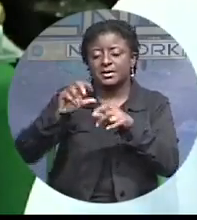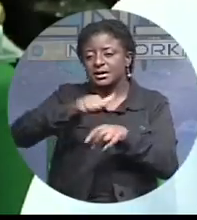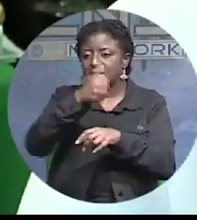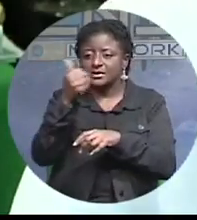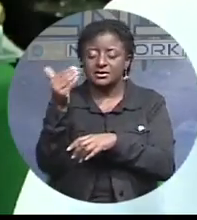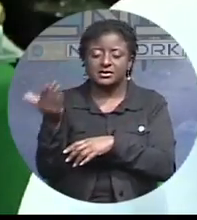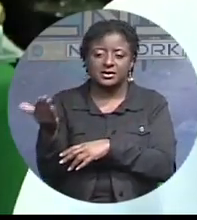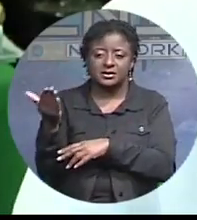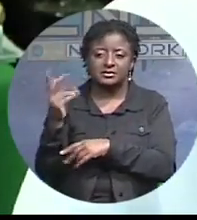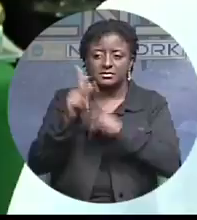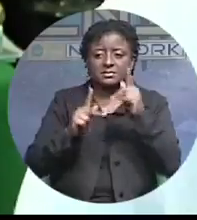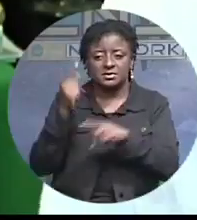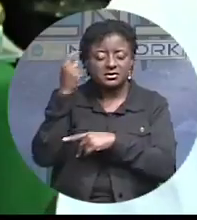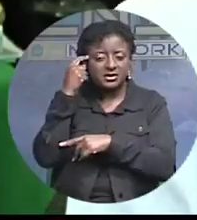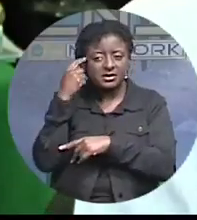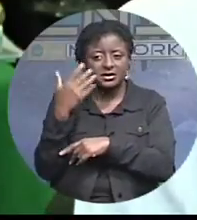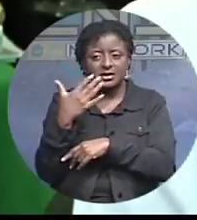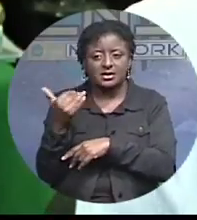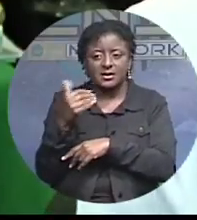think that